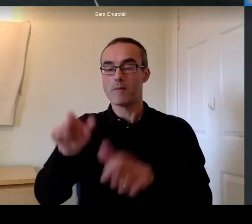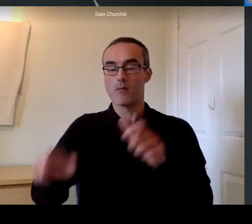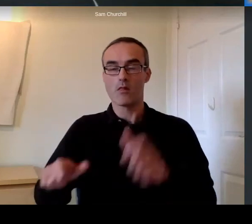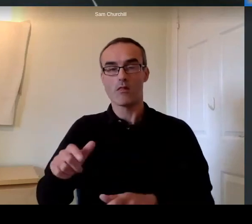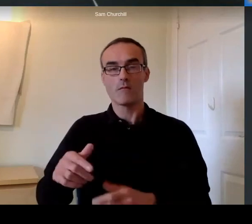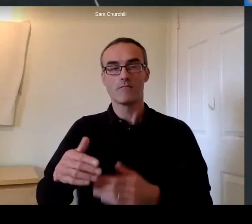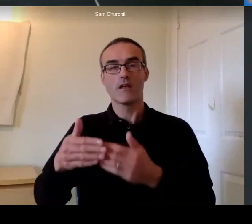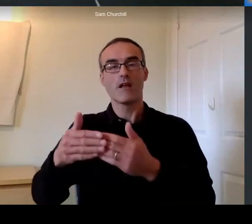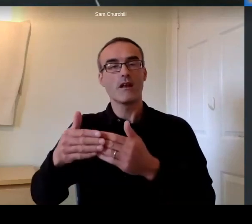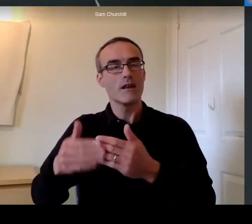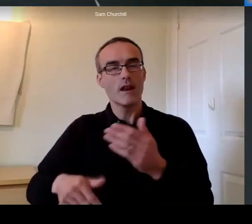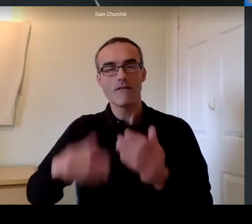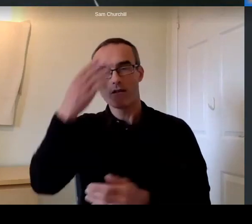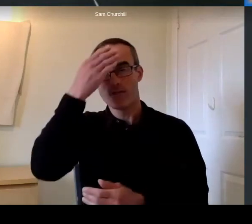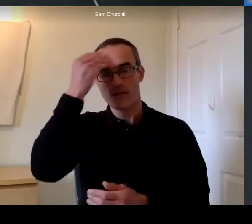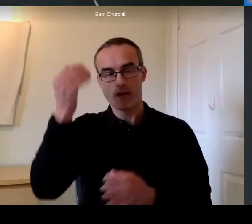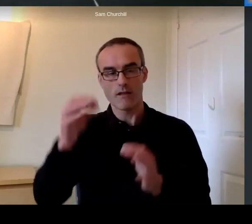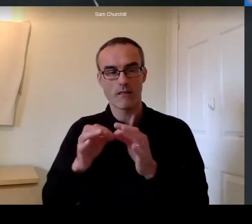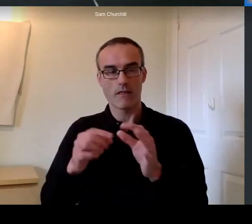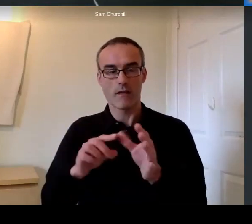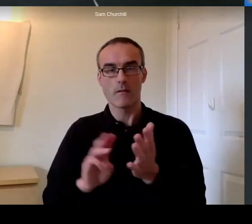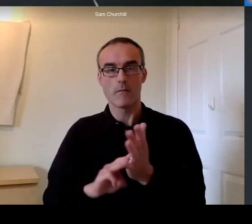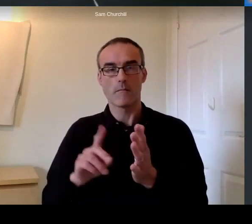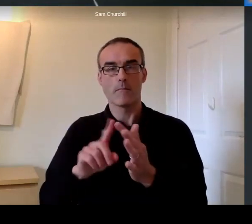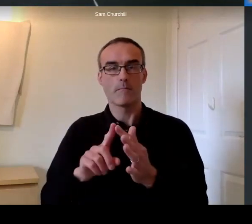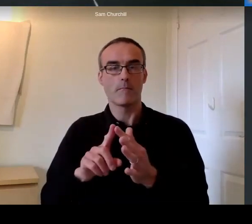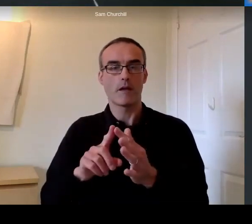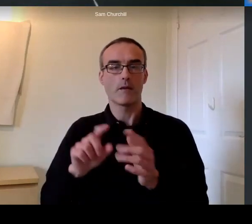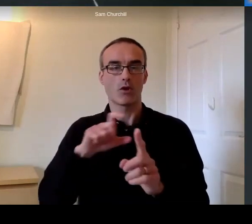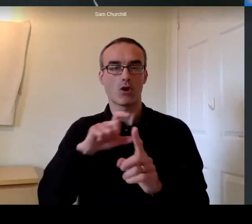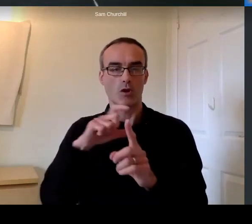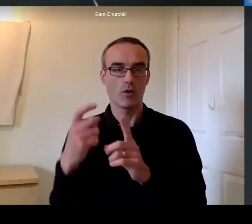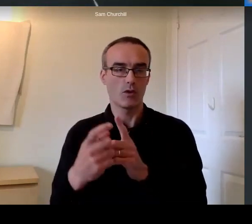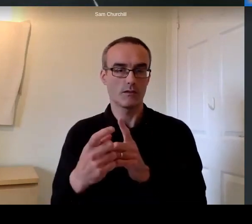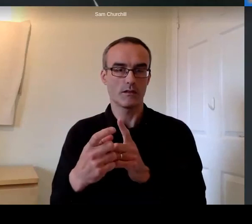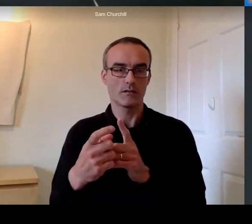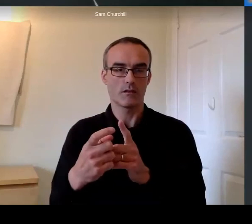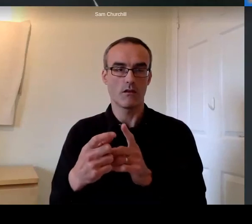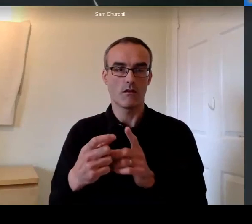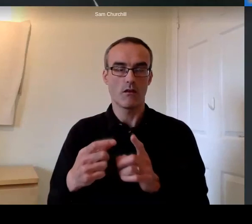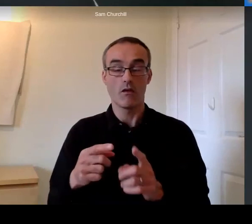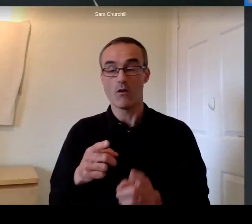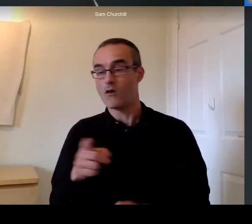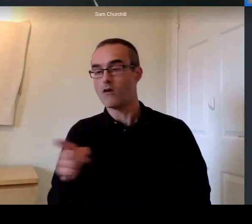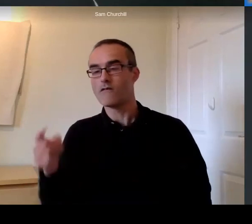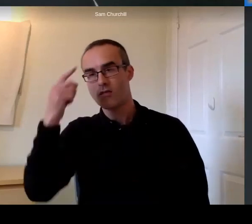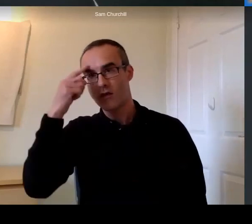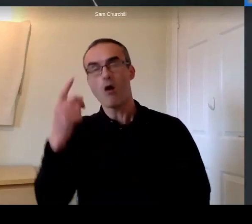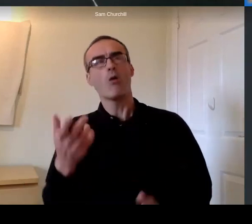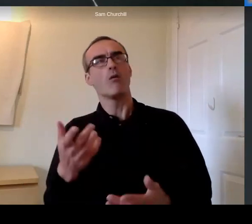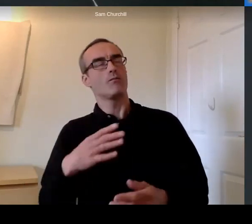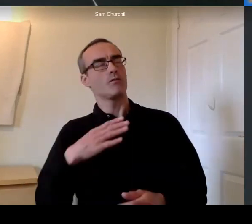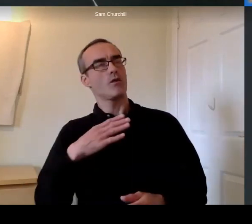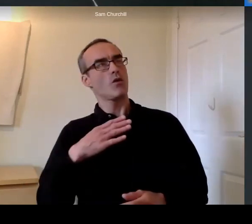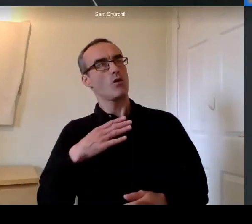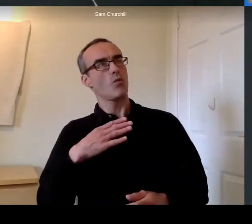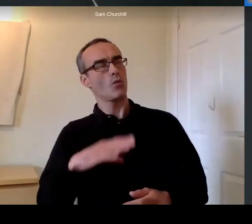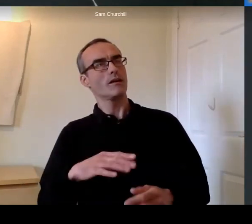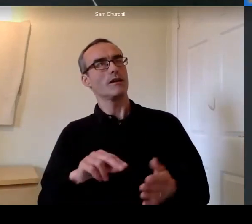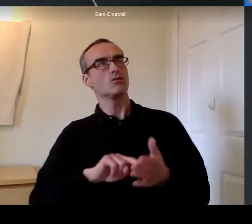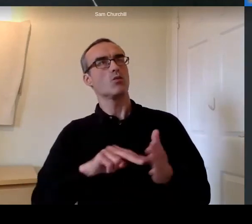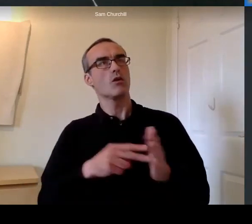BAME communities, or maybe we need to do a BAME specific project. I think it needs to just always be something that's very pivotal and at the top of